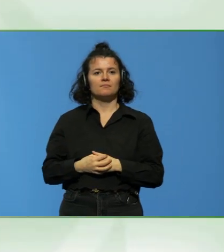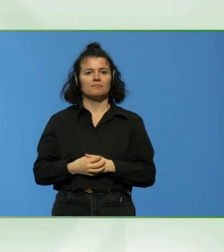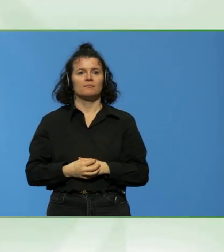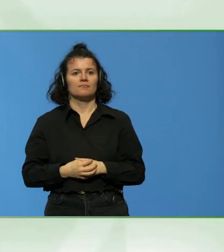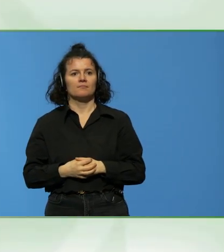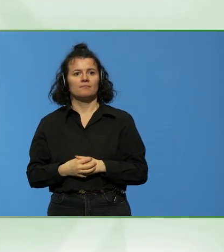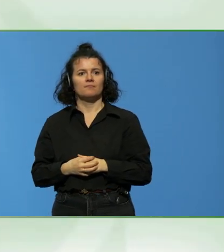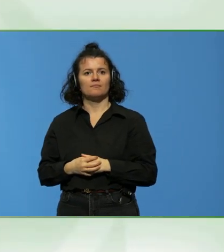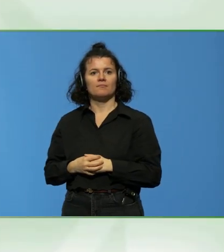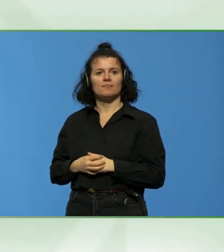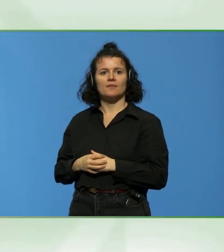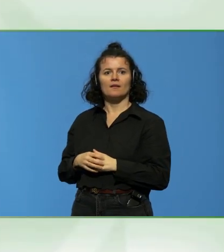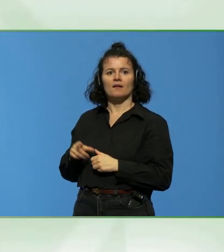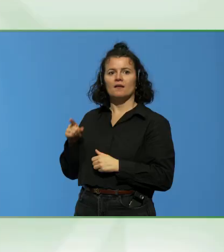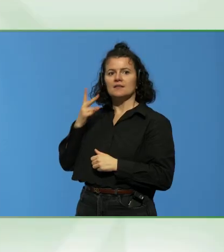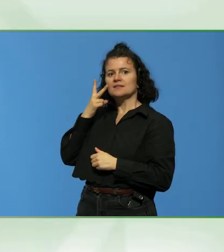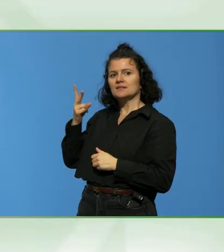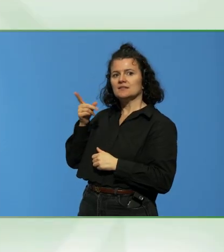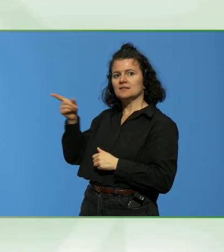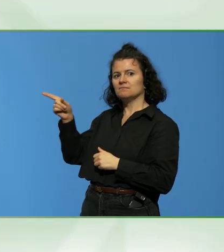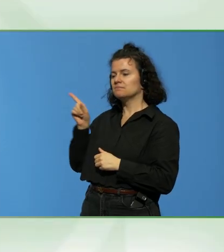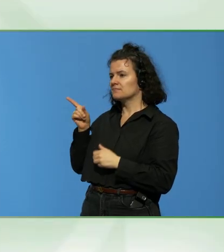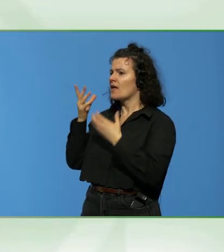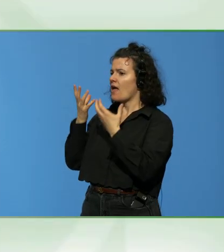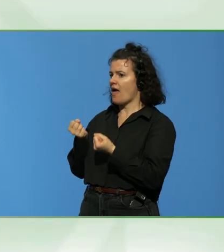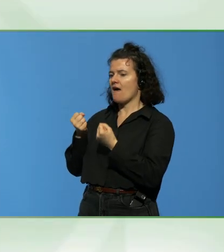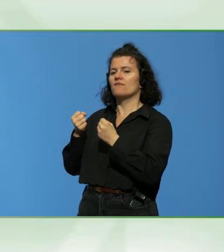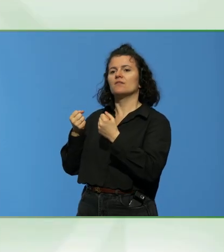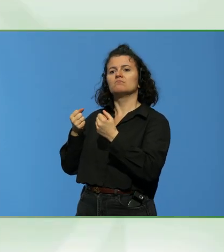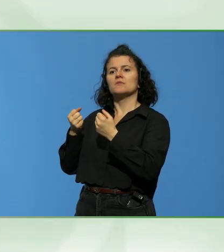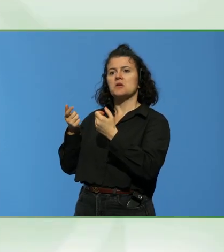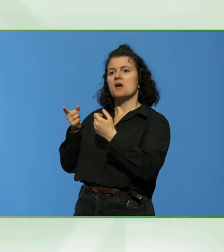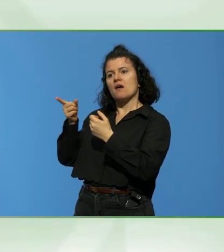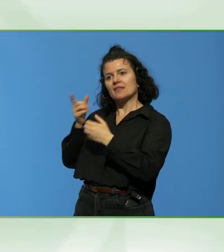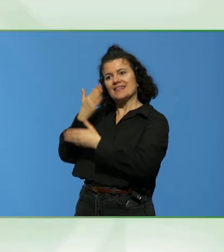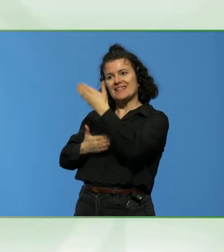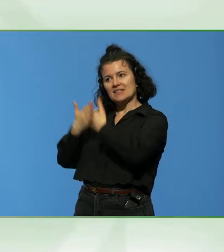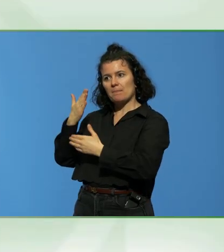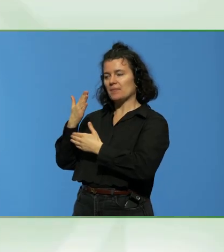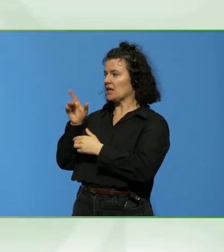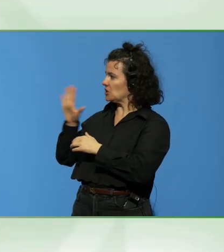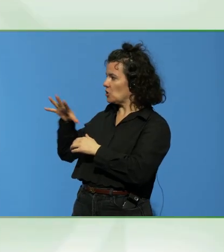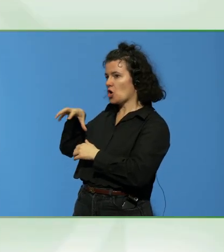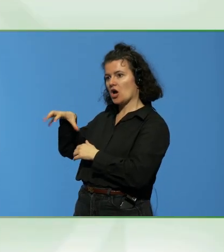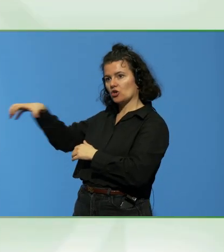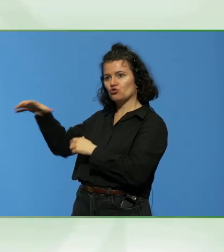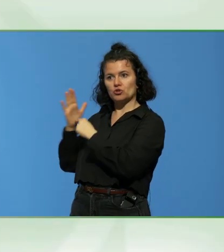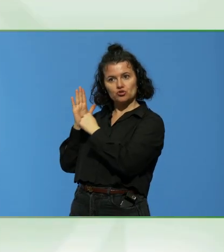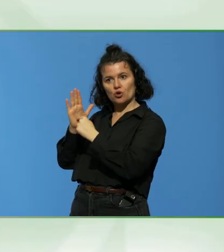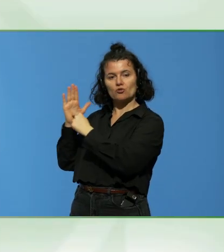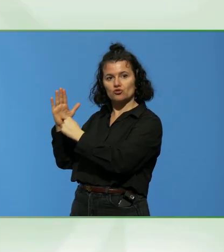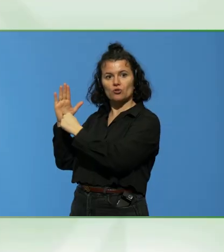movie productions and such. How are persons with disabilities portrayed in advertising? Do you also